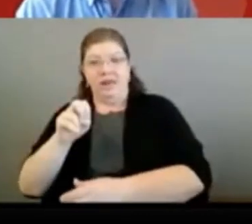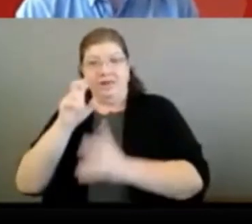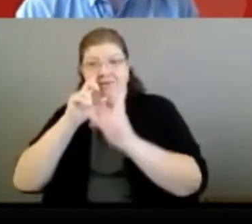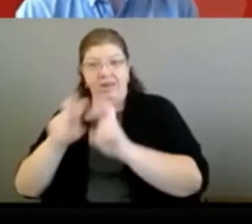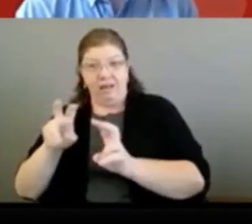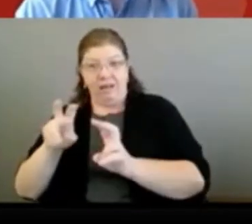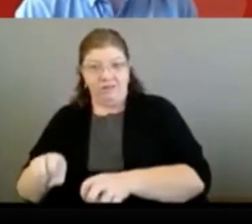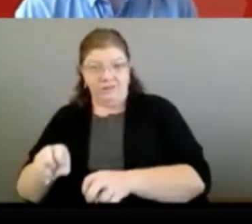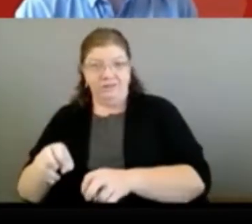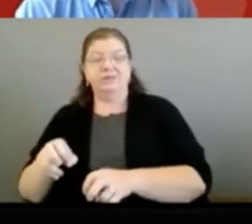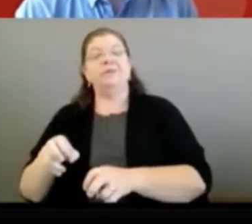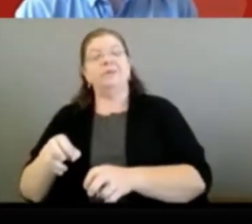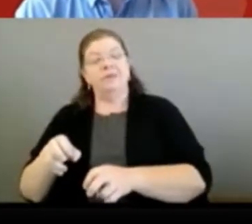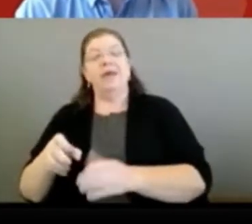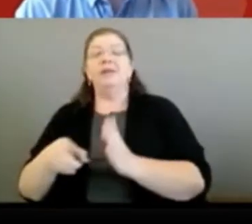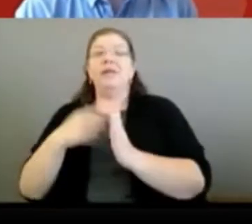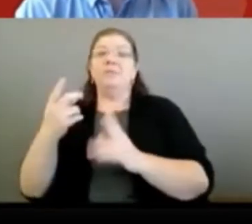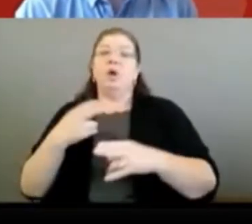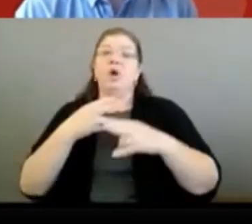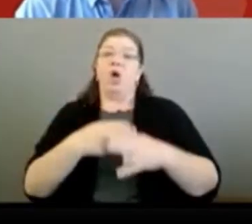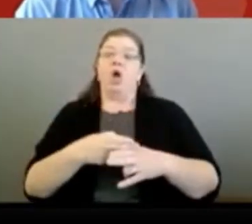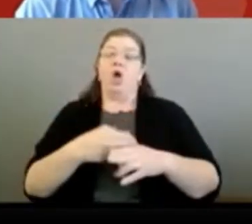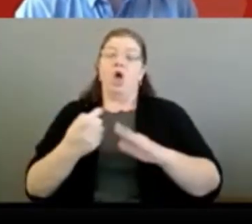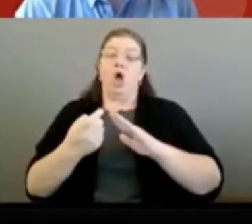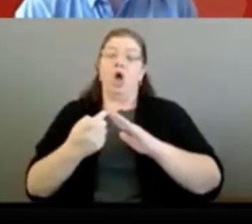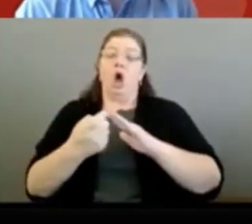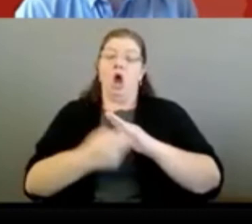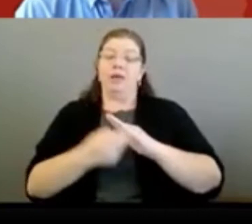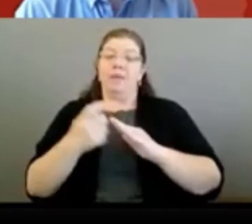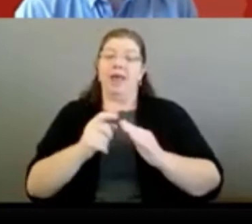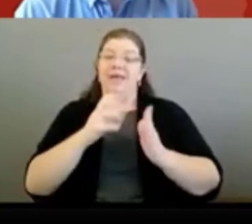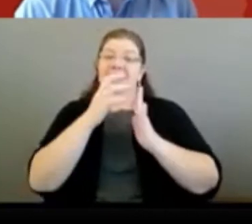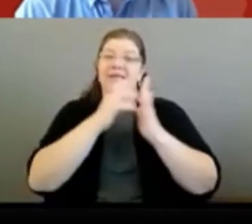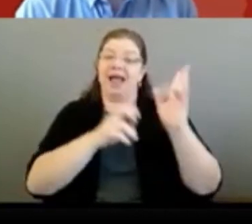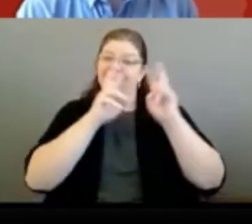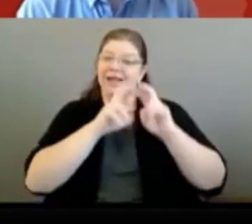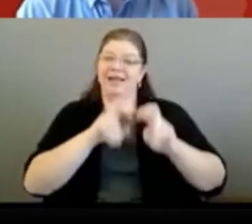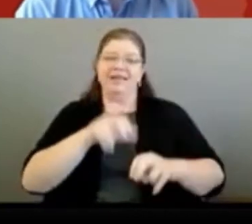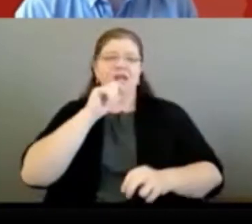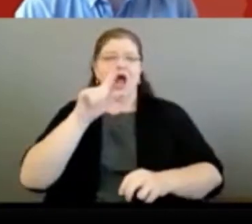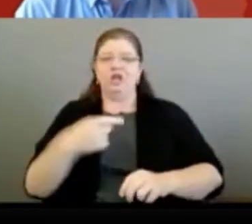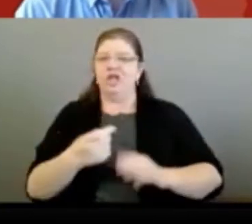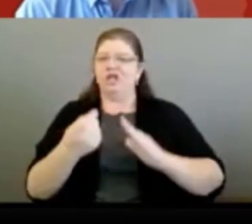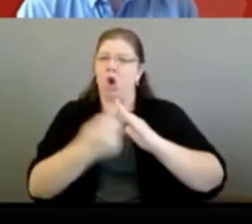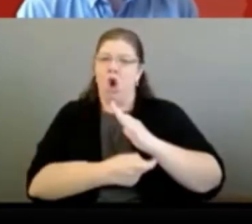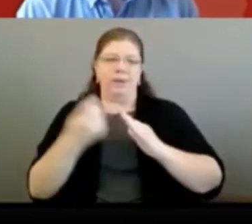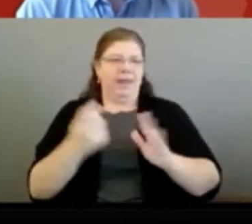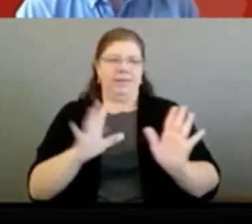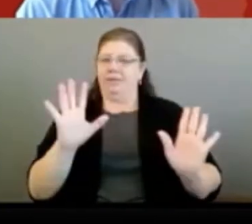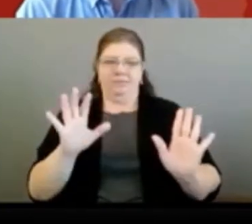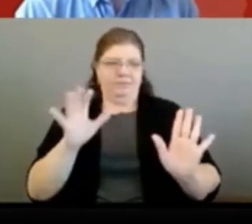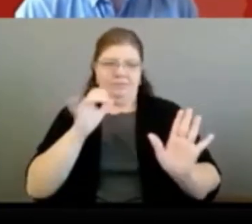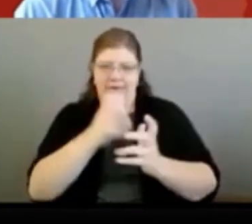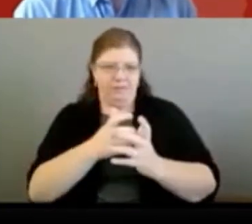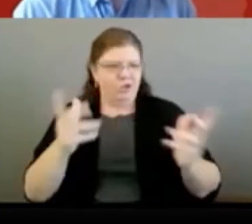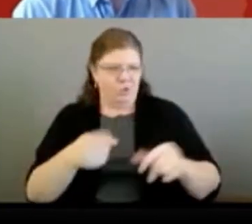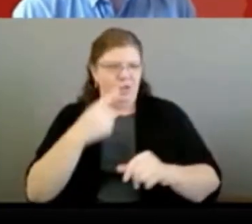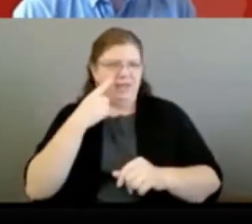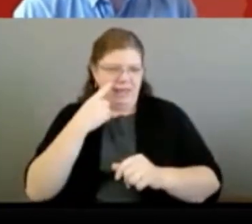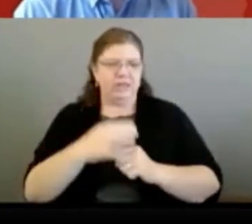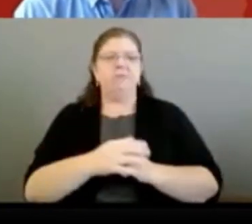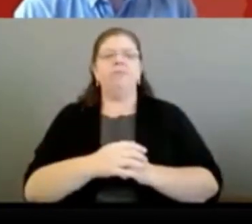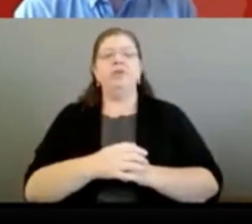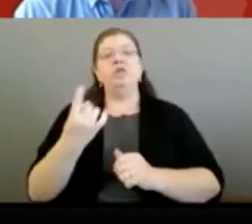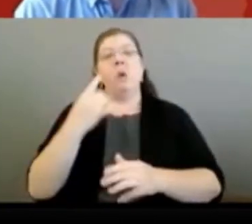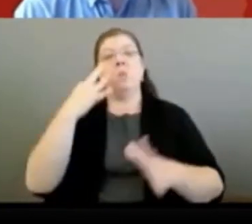also, even though it's sometimes referred to as automated text analysis, it is not as automated as one would think. Someone has once